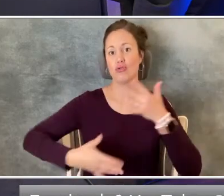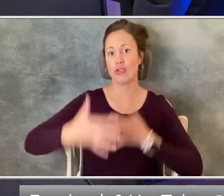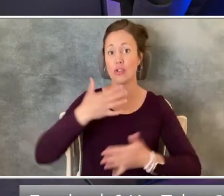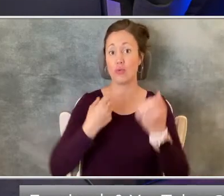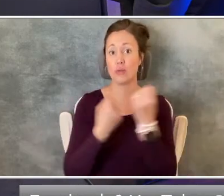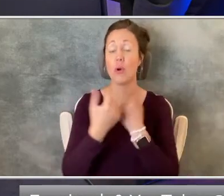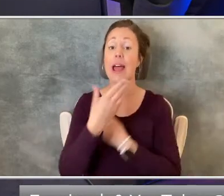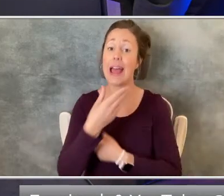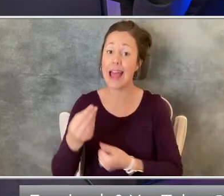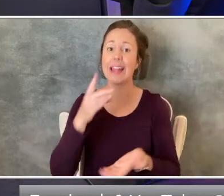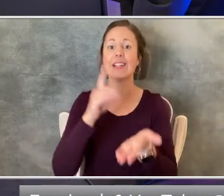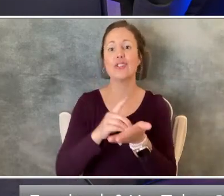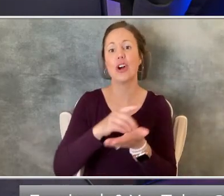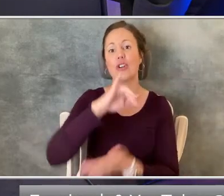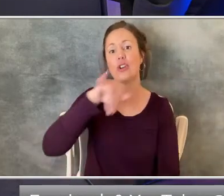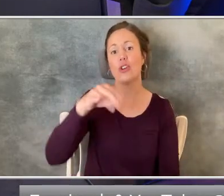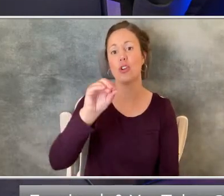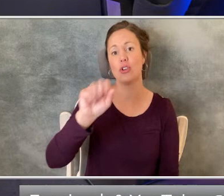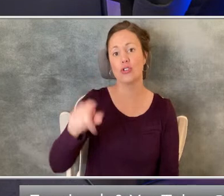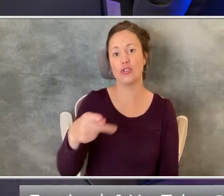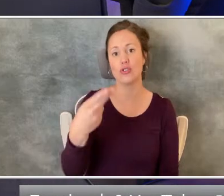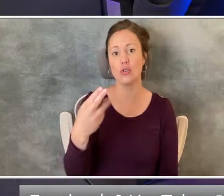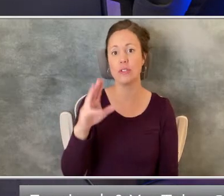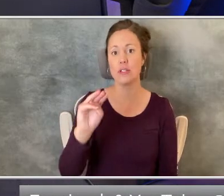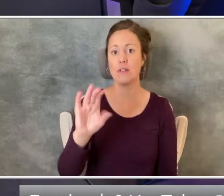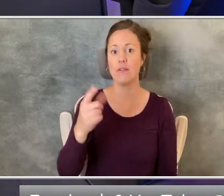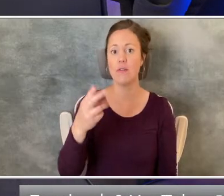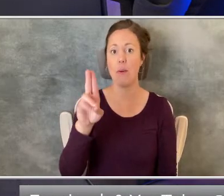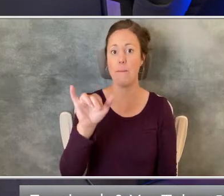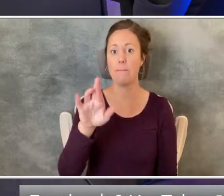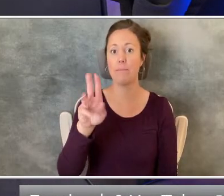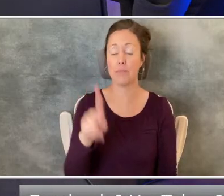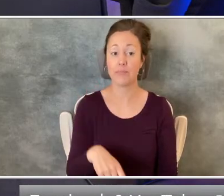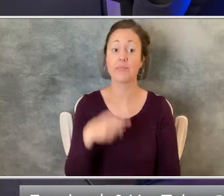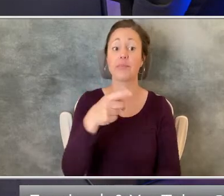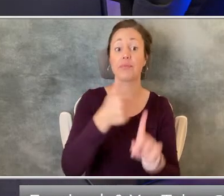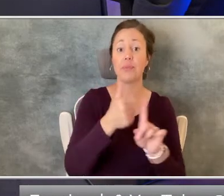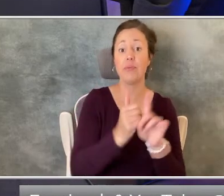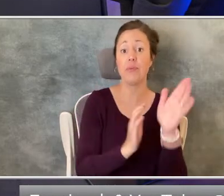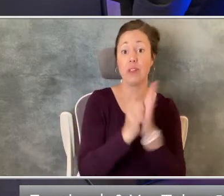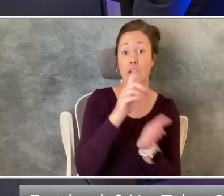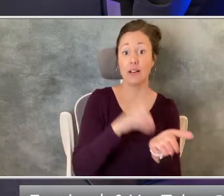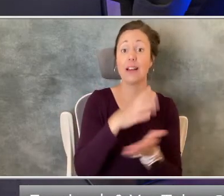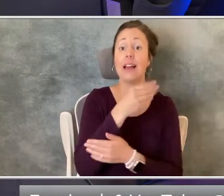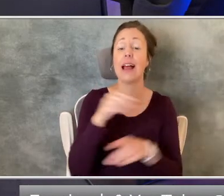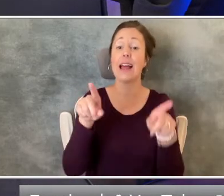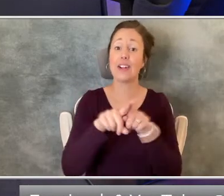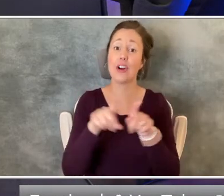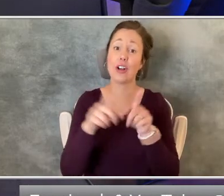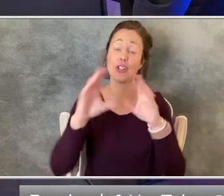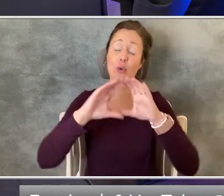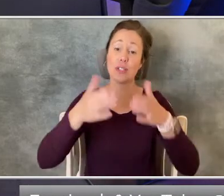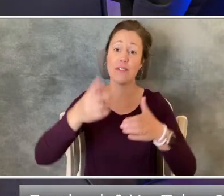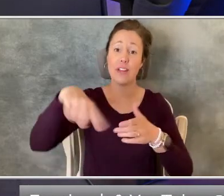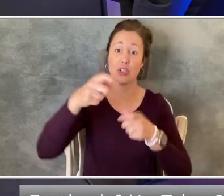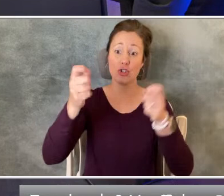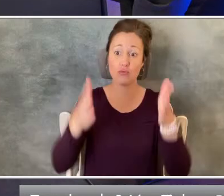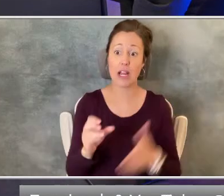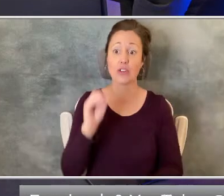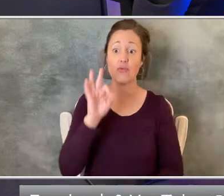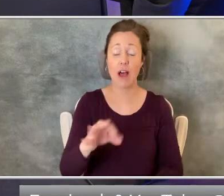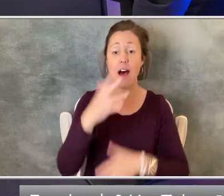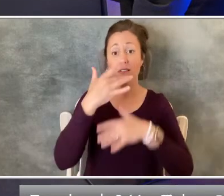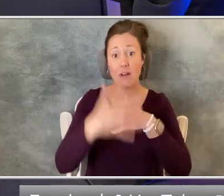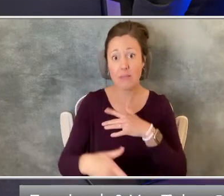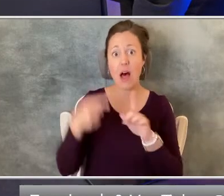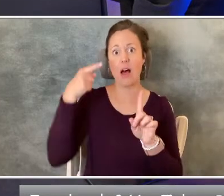Dr. McGurk is an oncologist and also the division director of hematologic malignancies and cellular therapeutics,